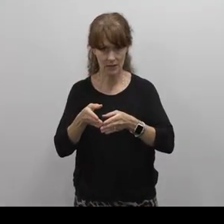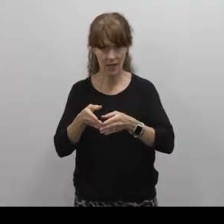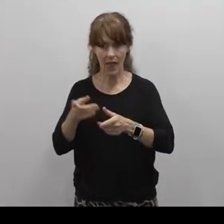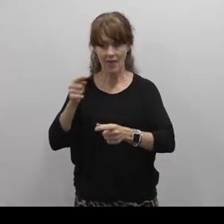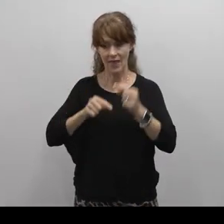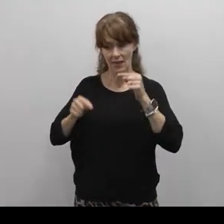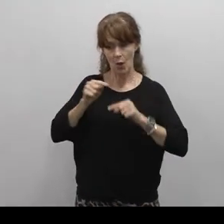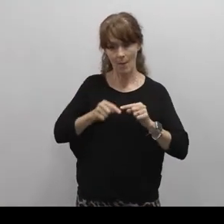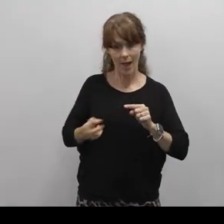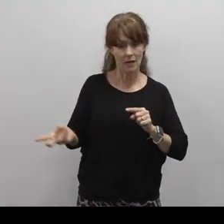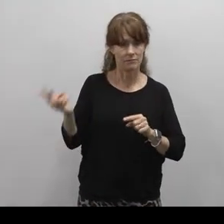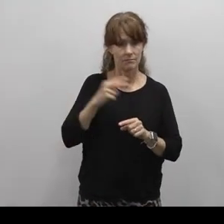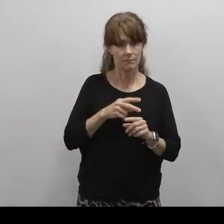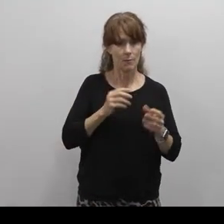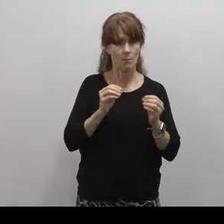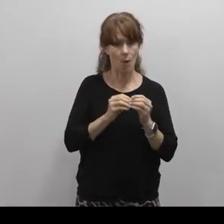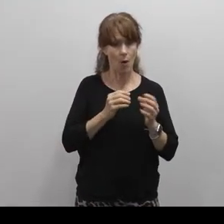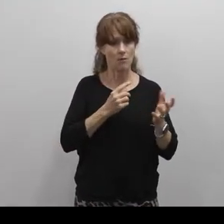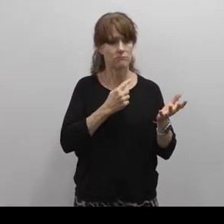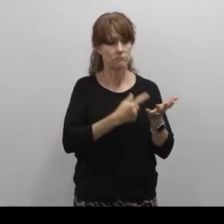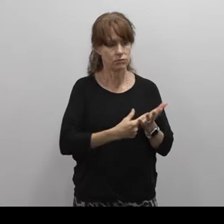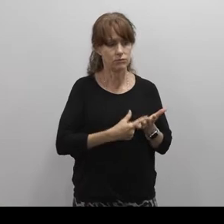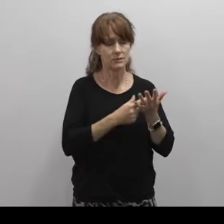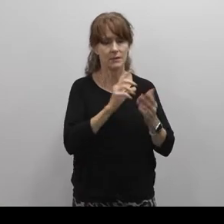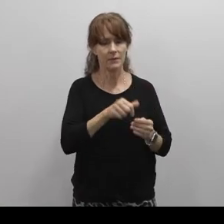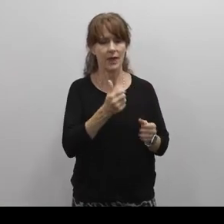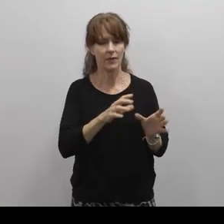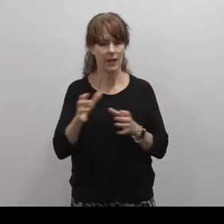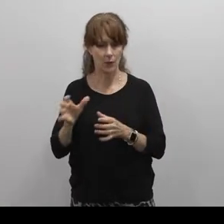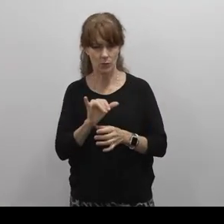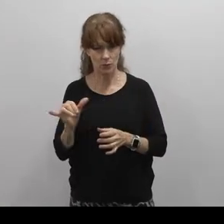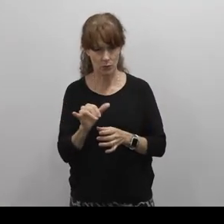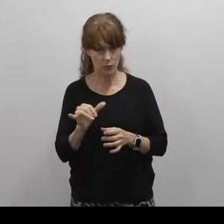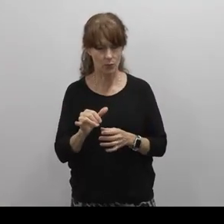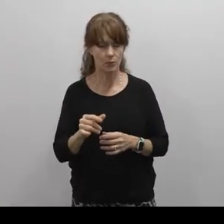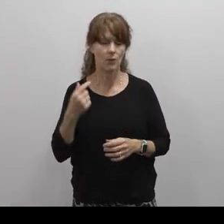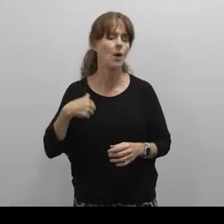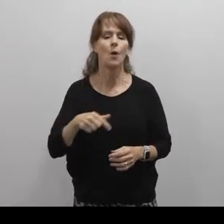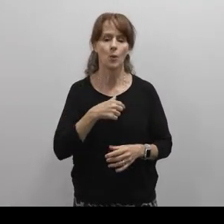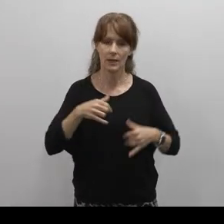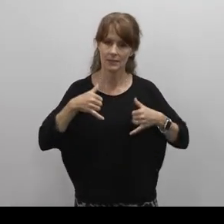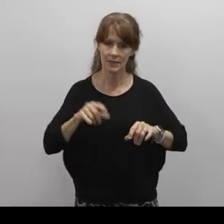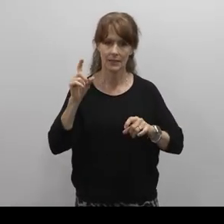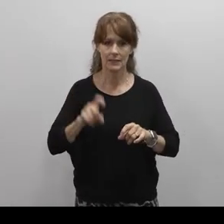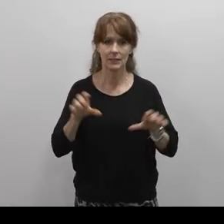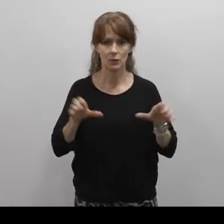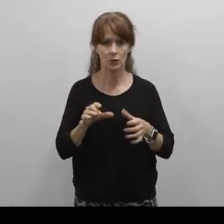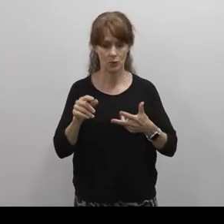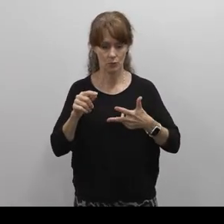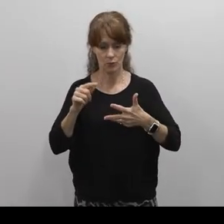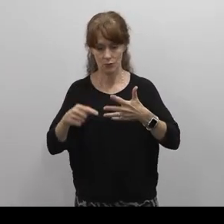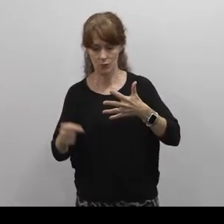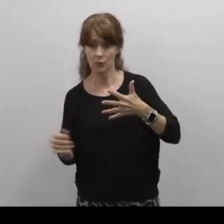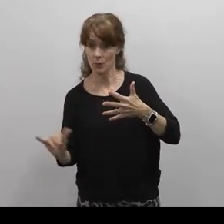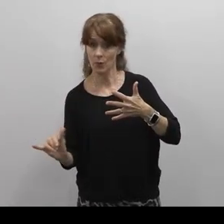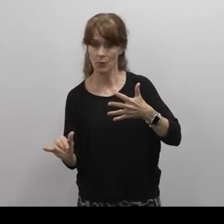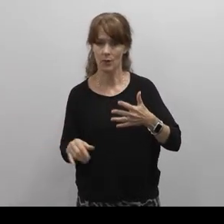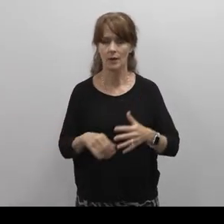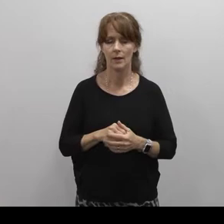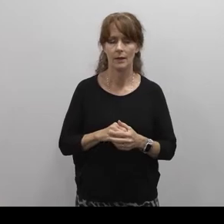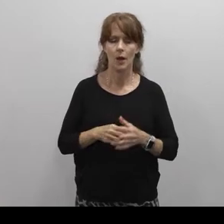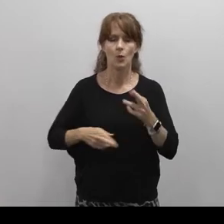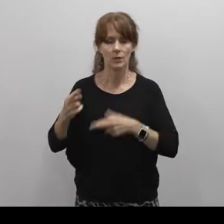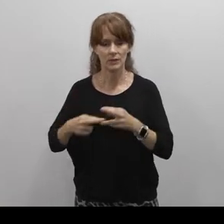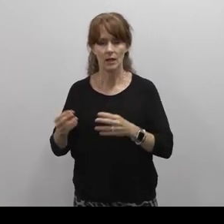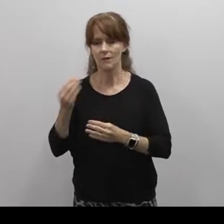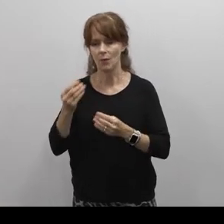revisit, engage in quite a bit of more dialogue to address some of the other categories, because we do, in fact, still need to do those things. By other categories, I mean the